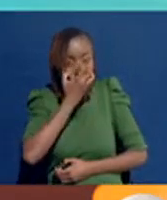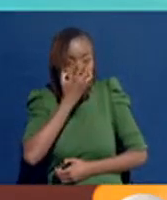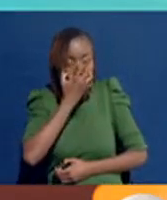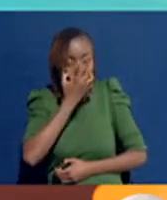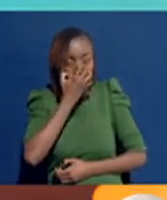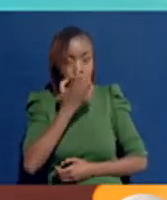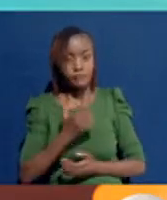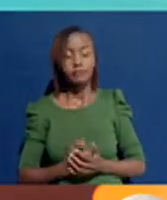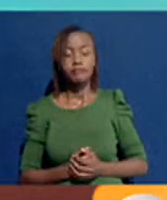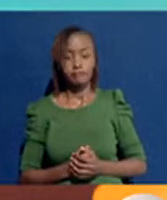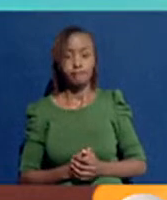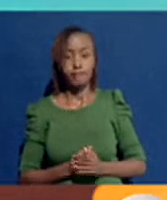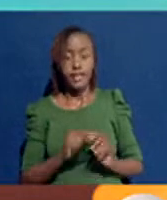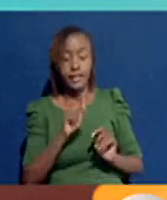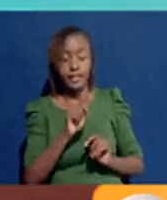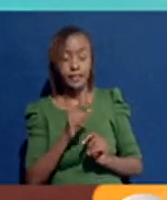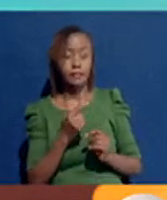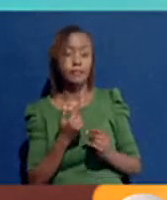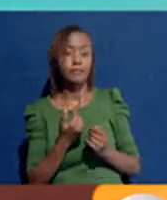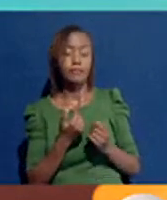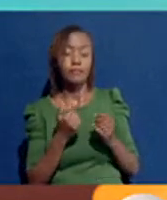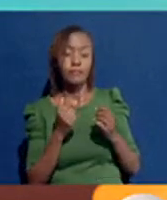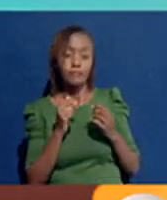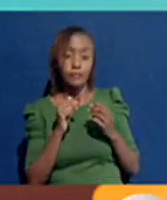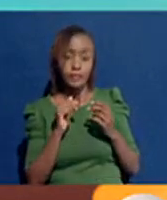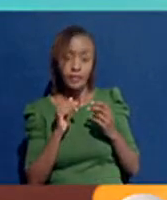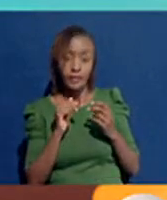dealing with mother and child. Number two,